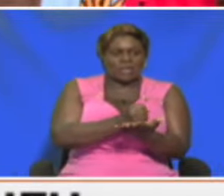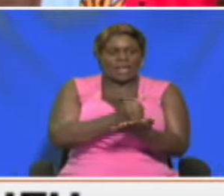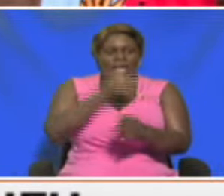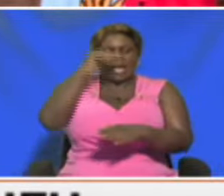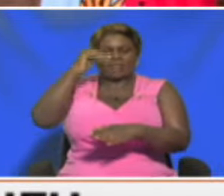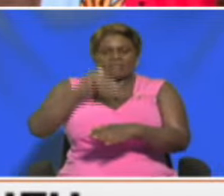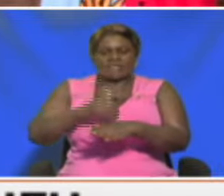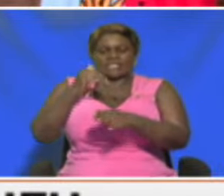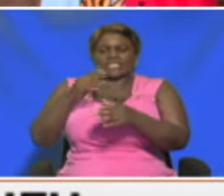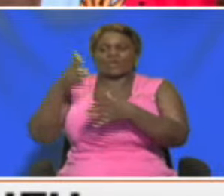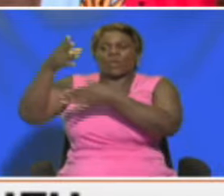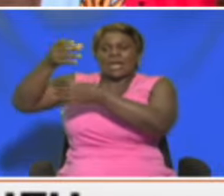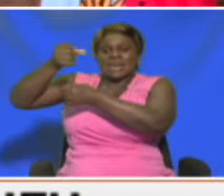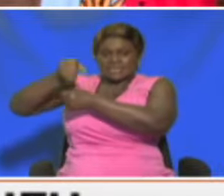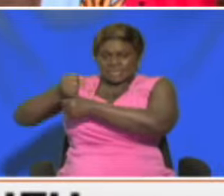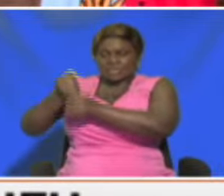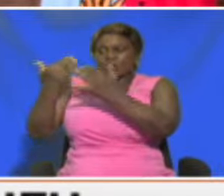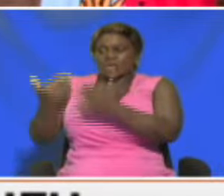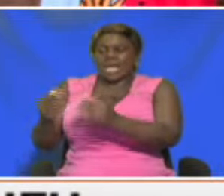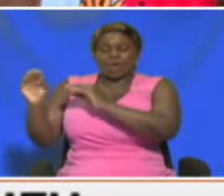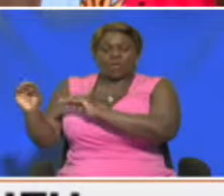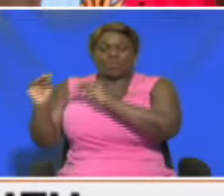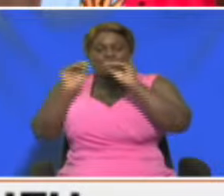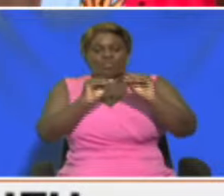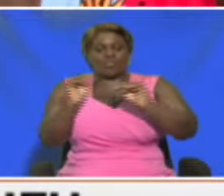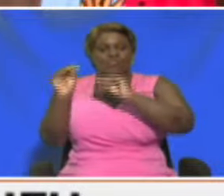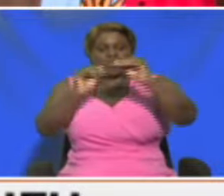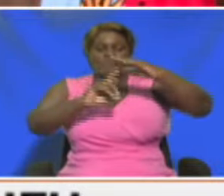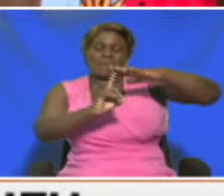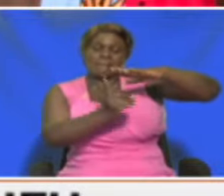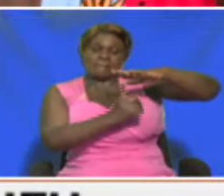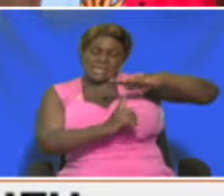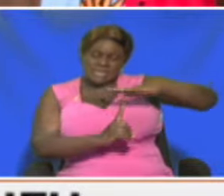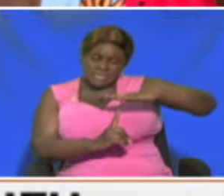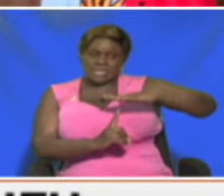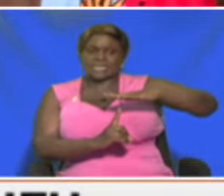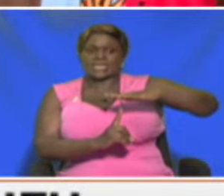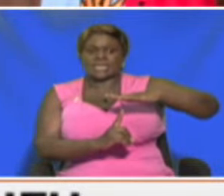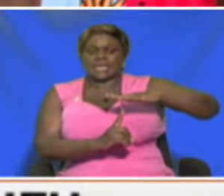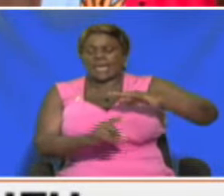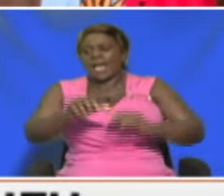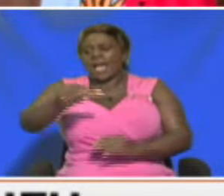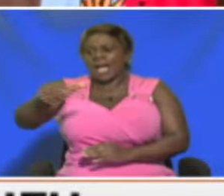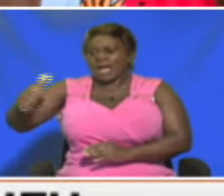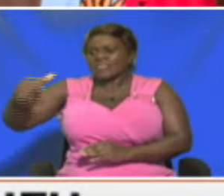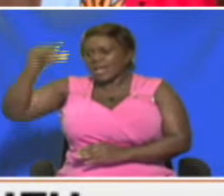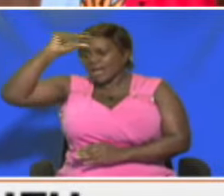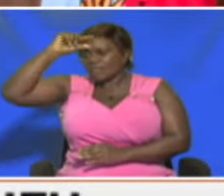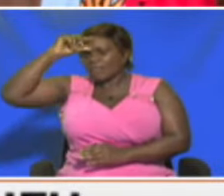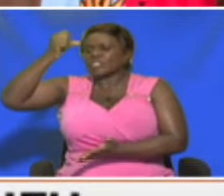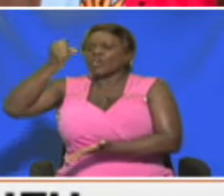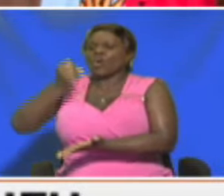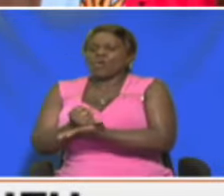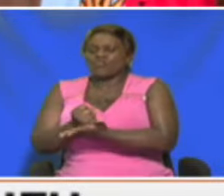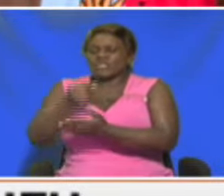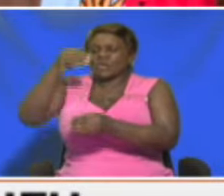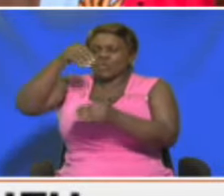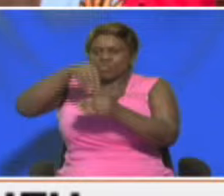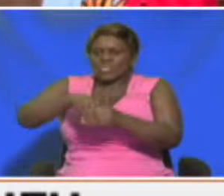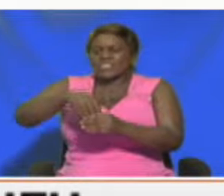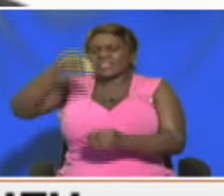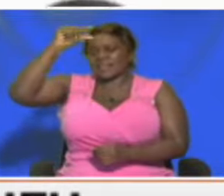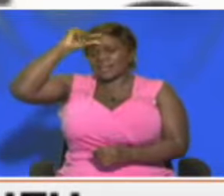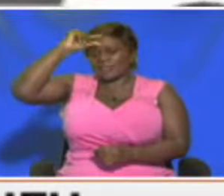affected corporations will be transferred to ministries and other state agencies within